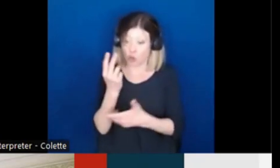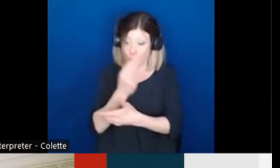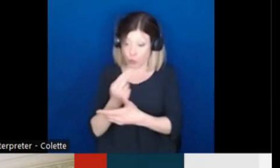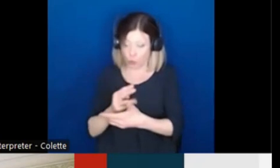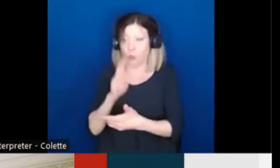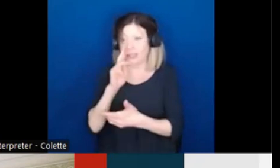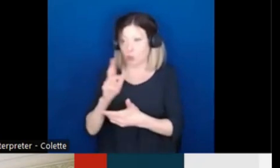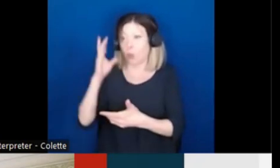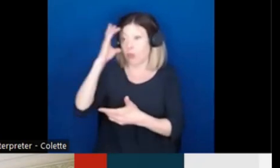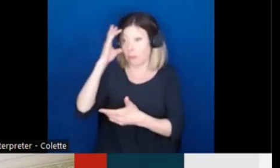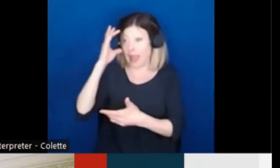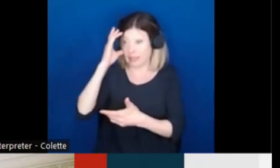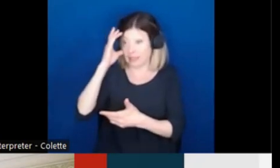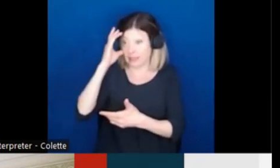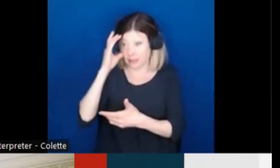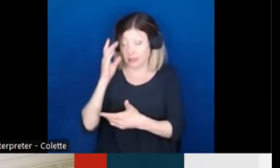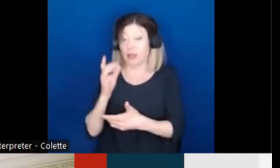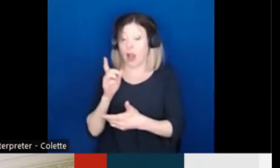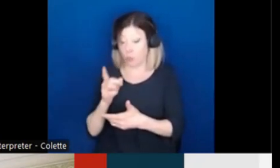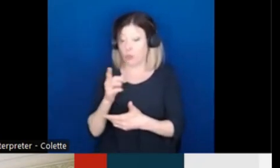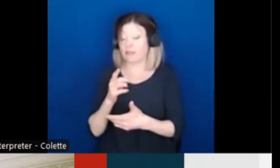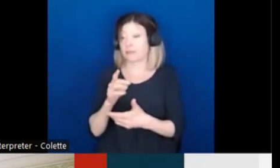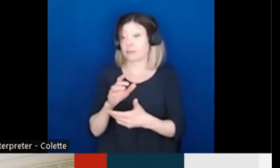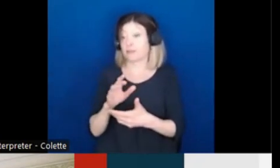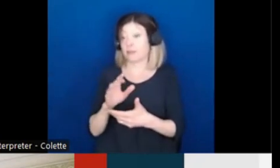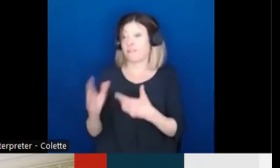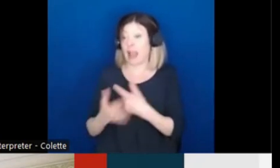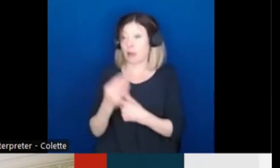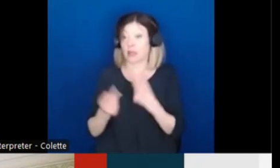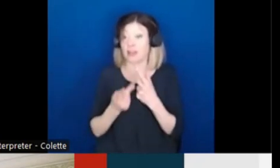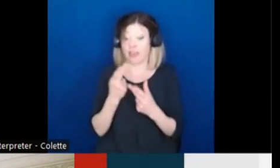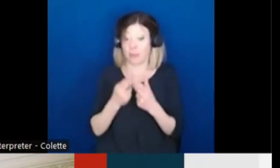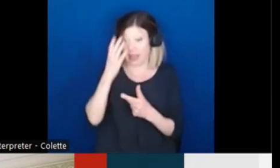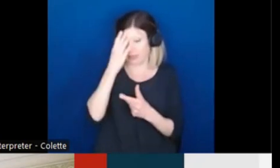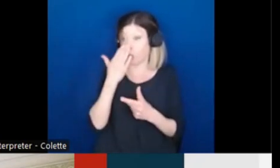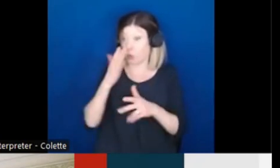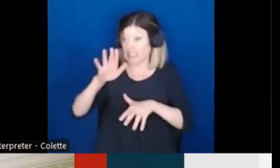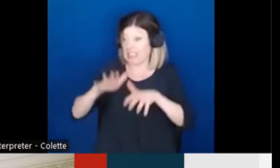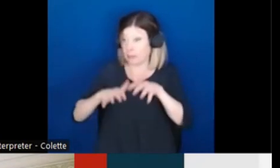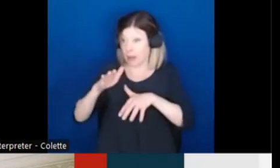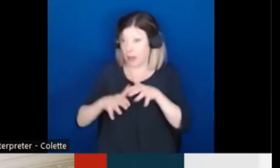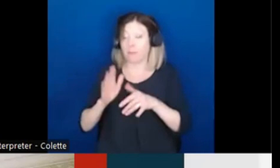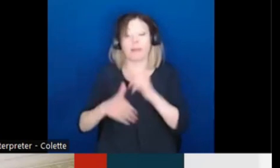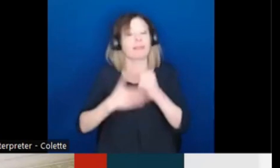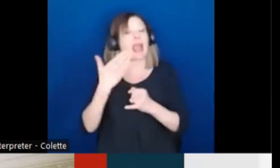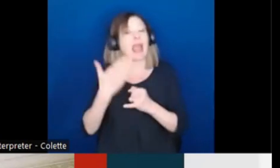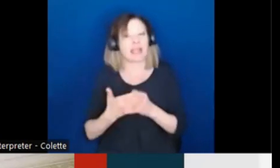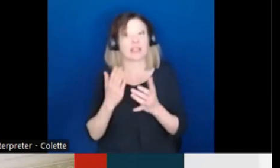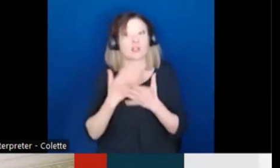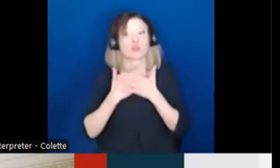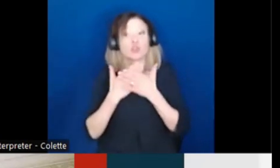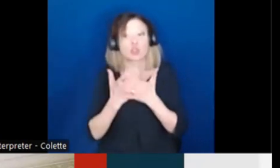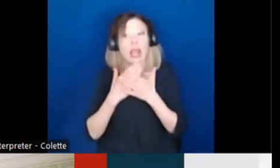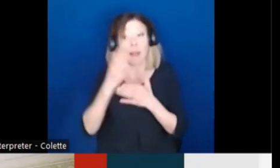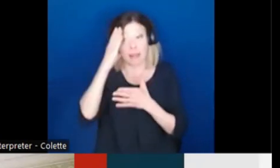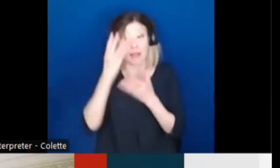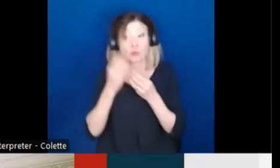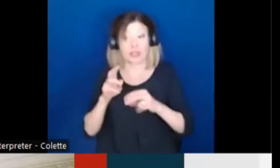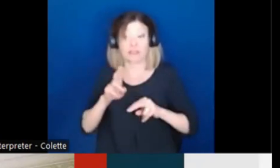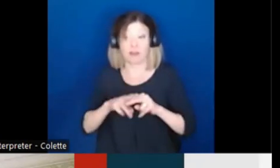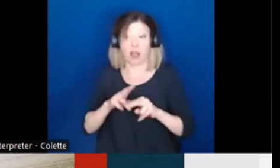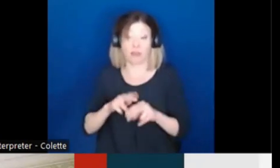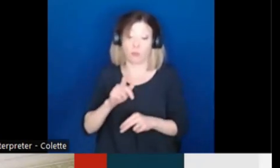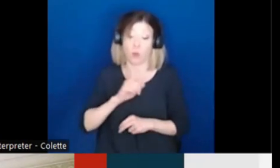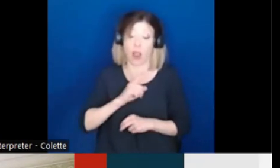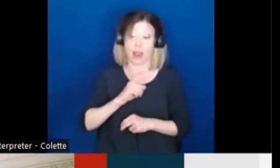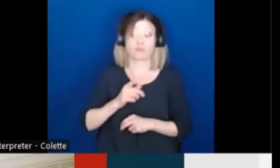months he had to share a bed with his father because he couldn't be trusted not to set fire to the place, because he did actually start a fire at one